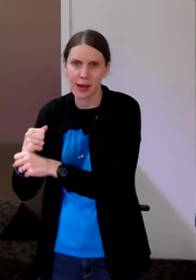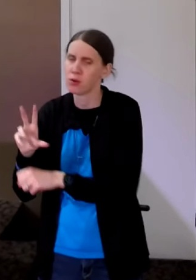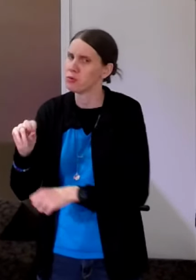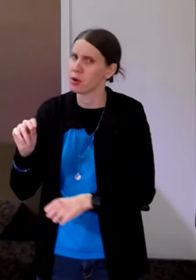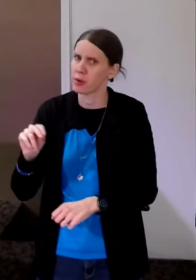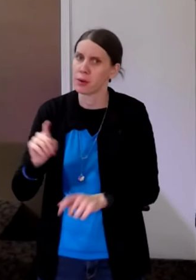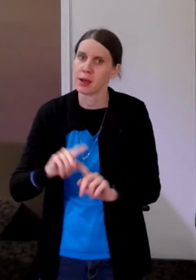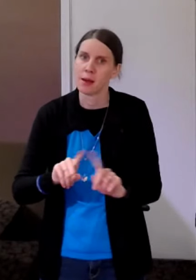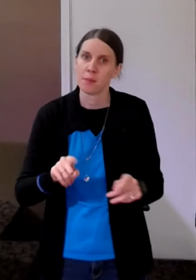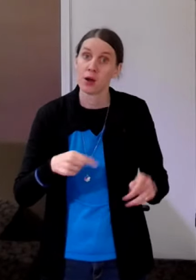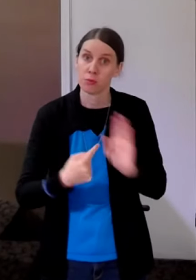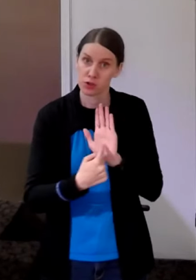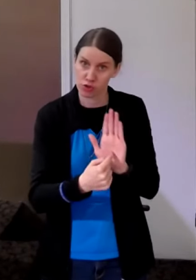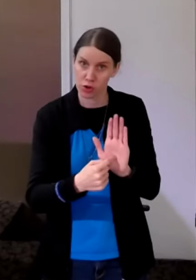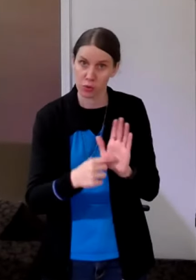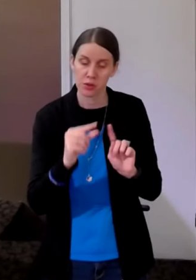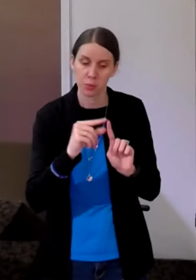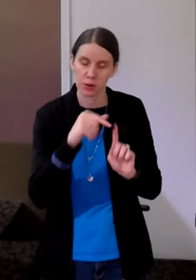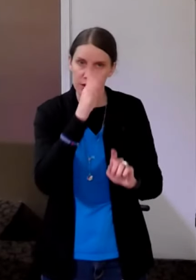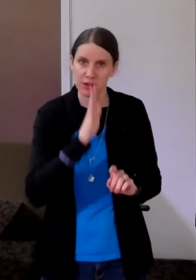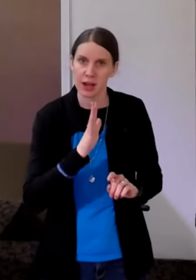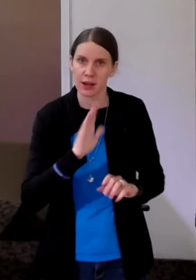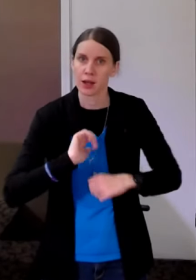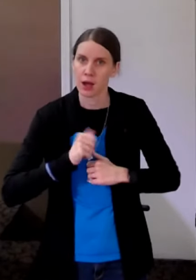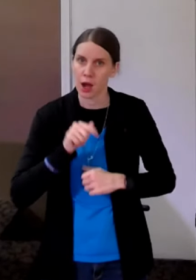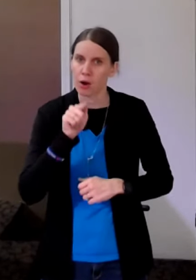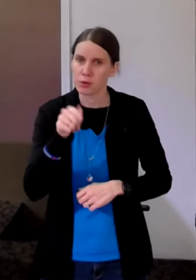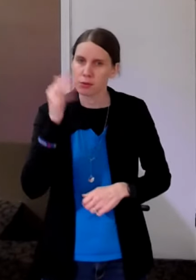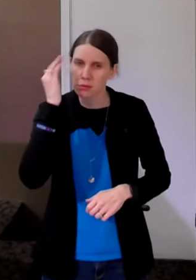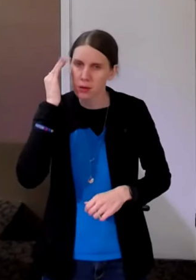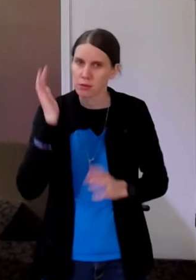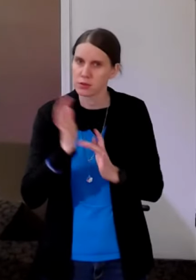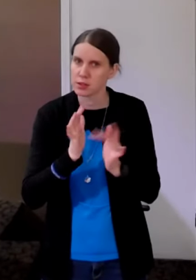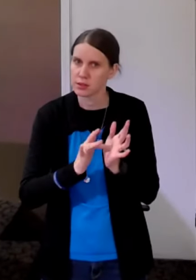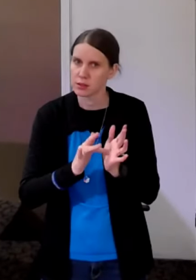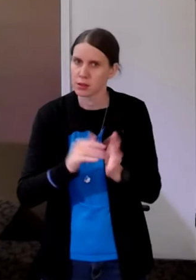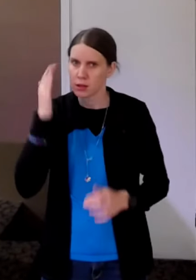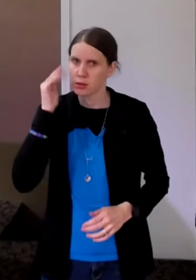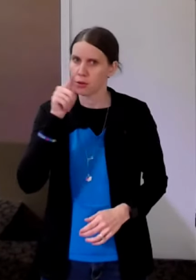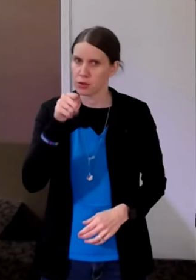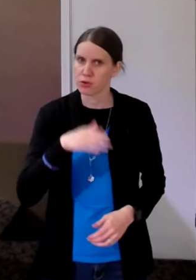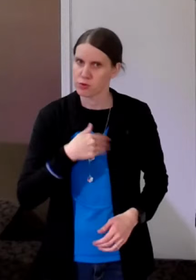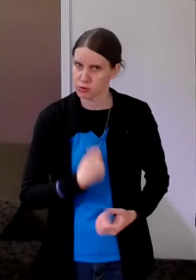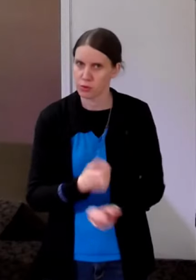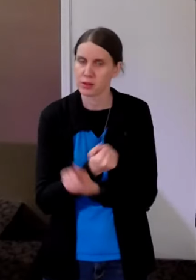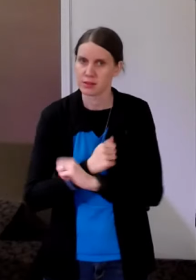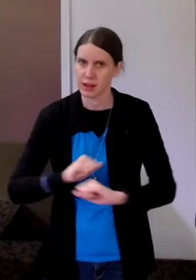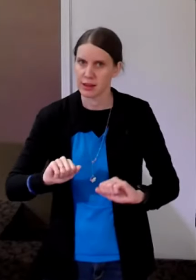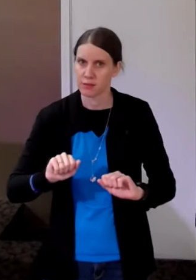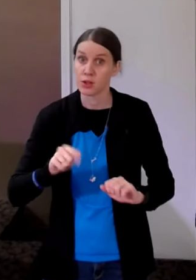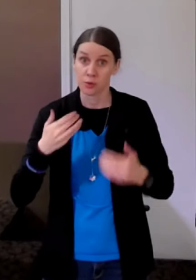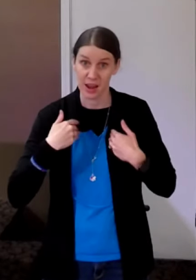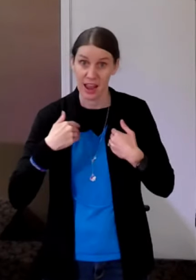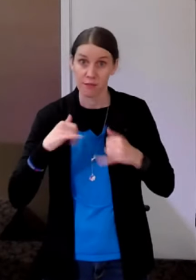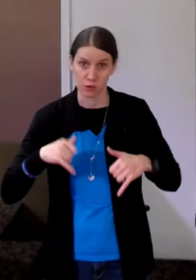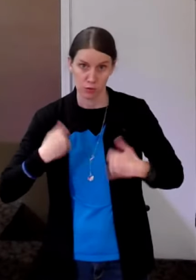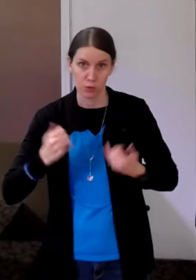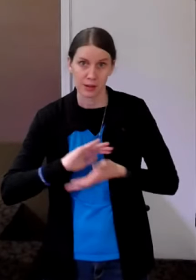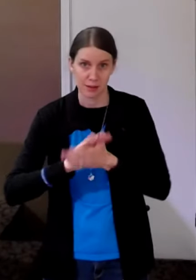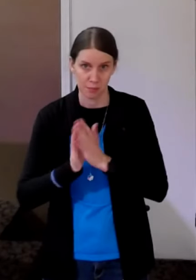Word how that you can know Jesus and know that you're saved and have that joy and peace with